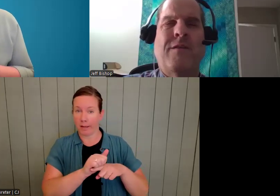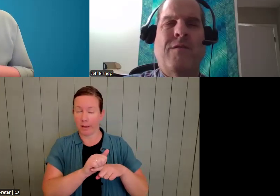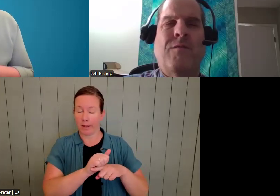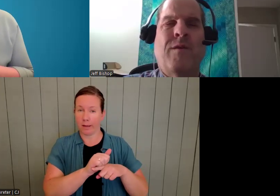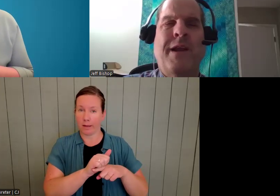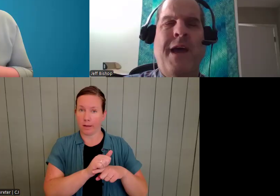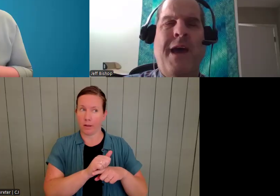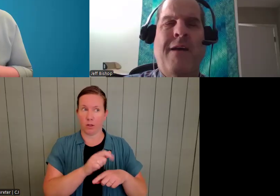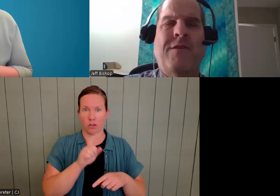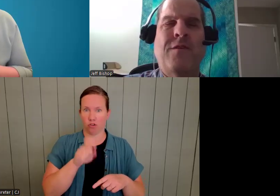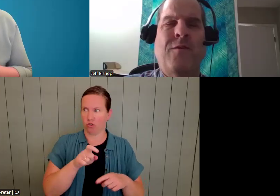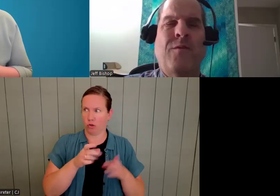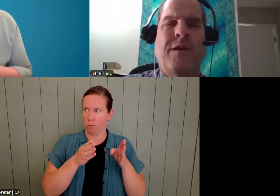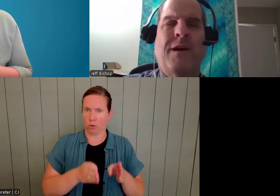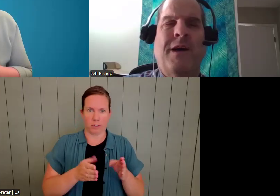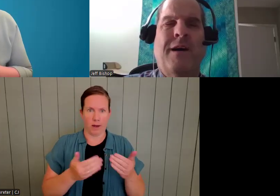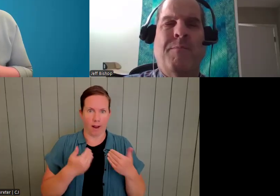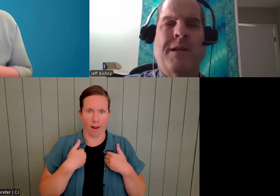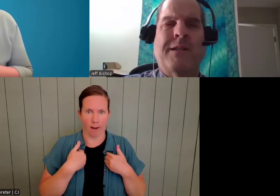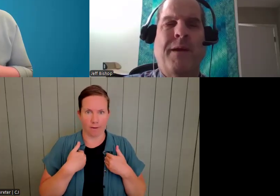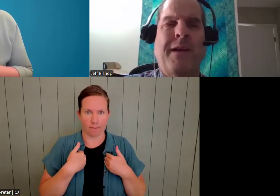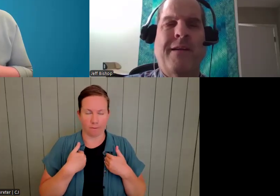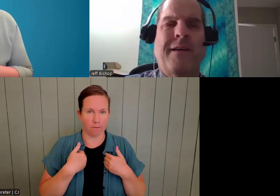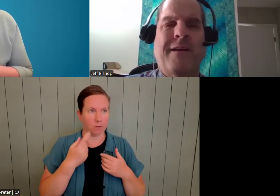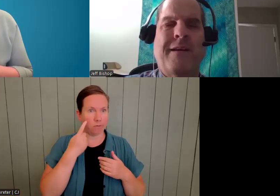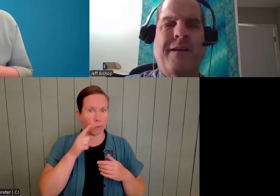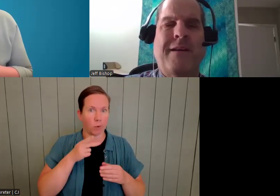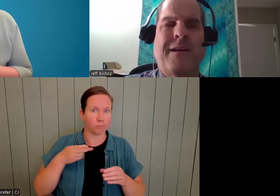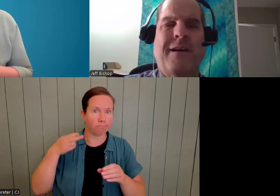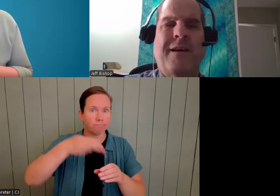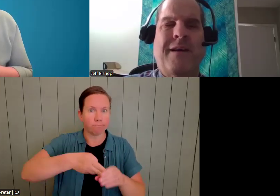should one have to participate